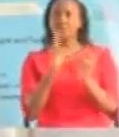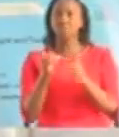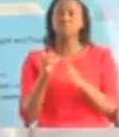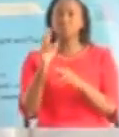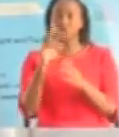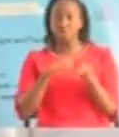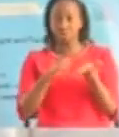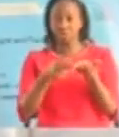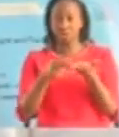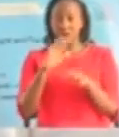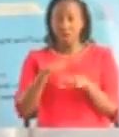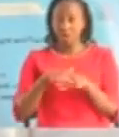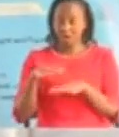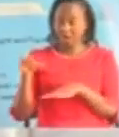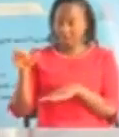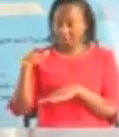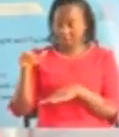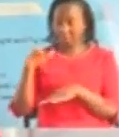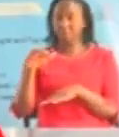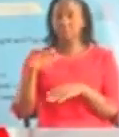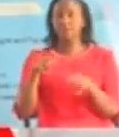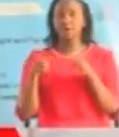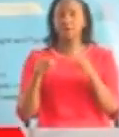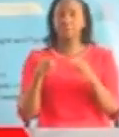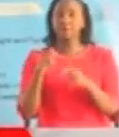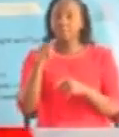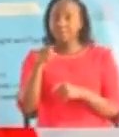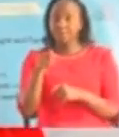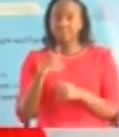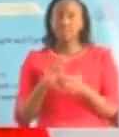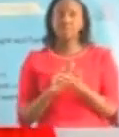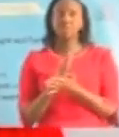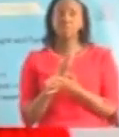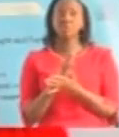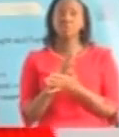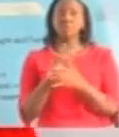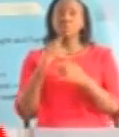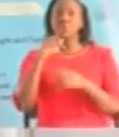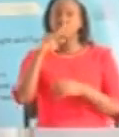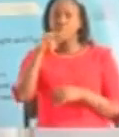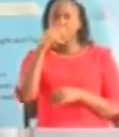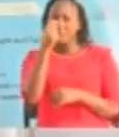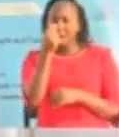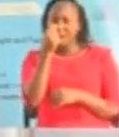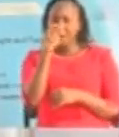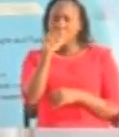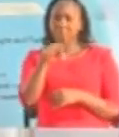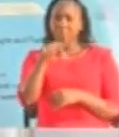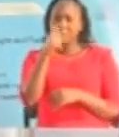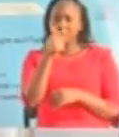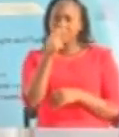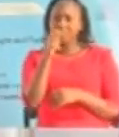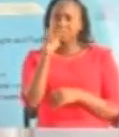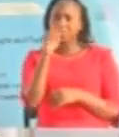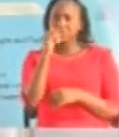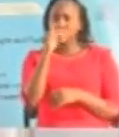governance. And this, Madam Chancellor, is by Patricia Kameri Bote and the Collins Odote.